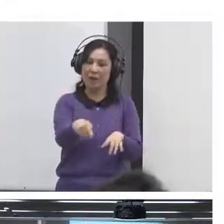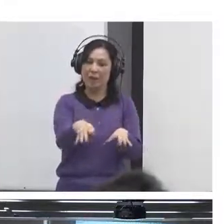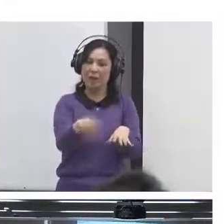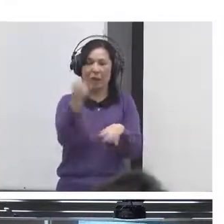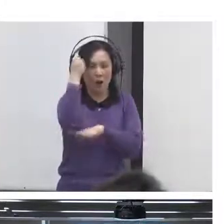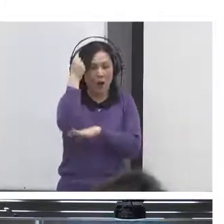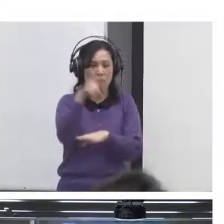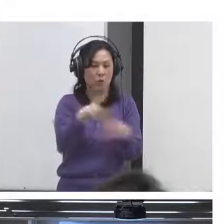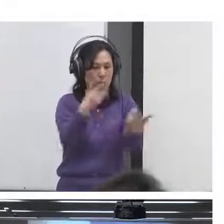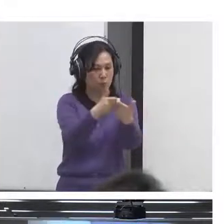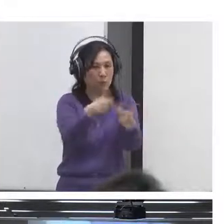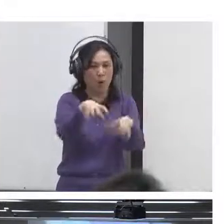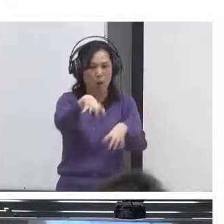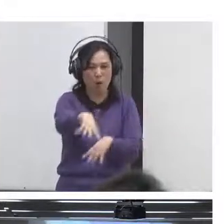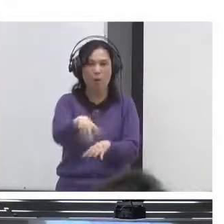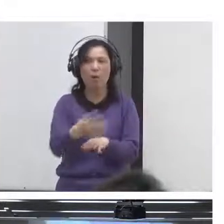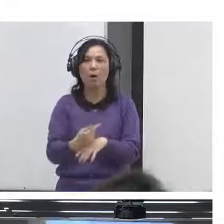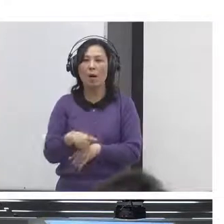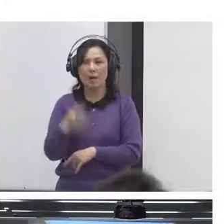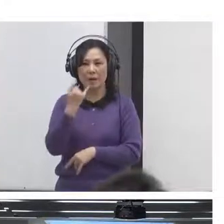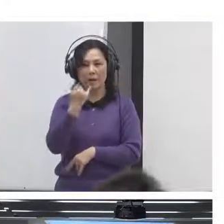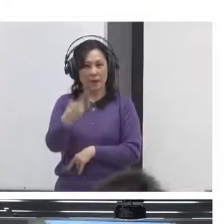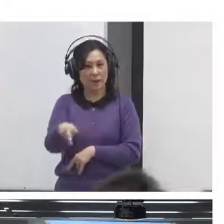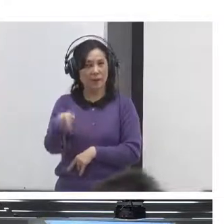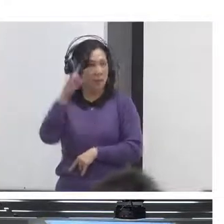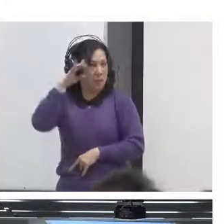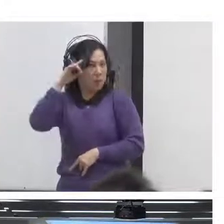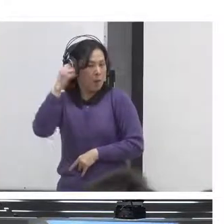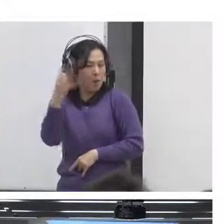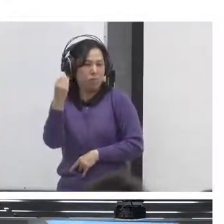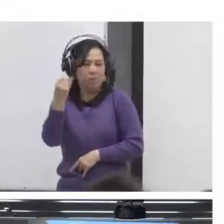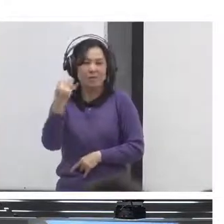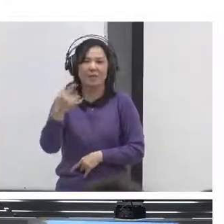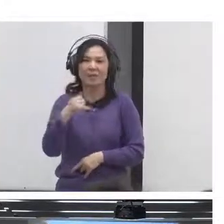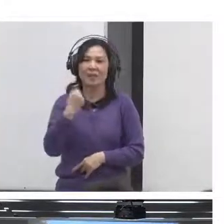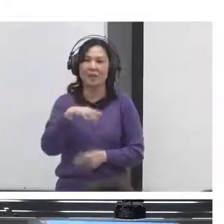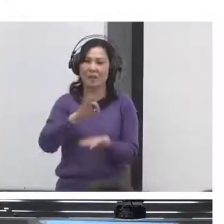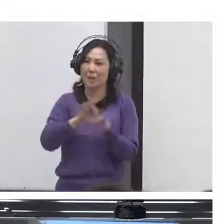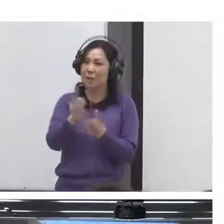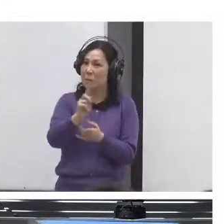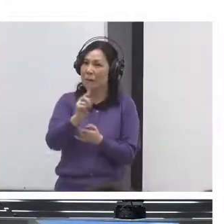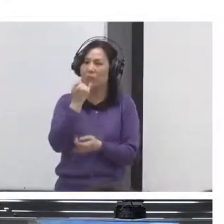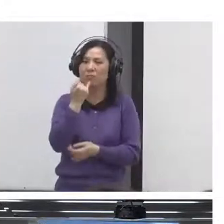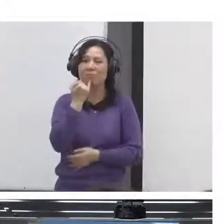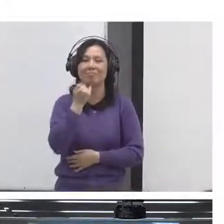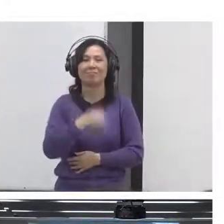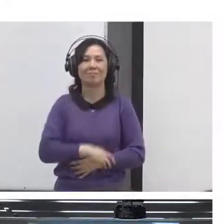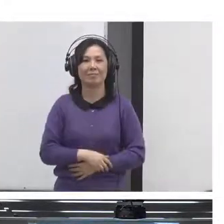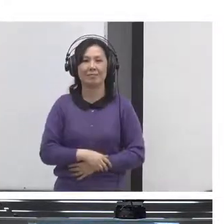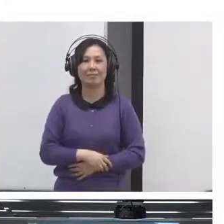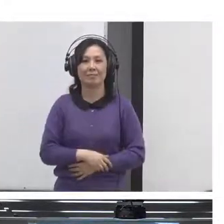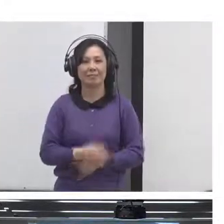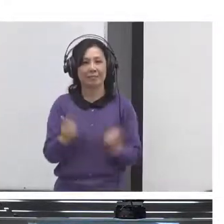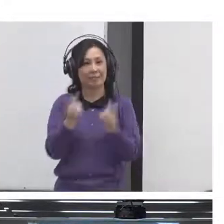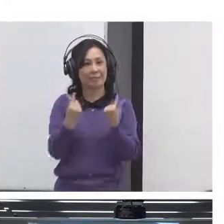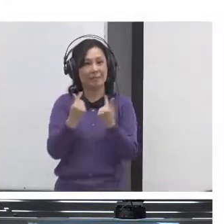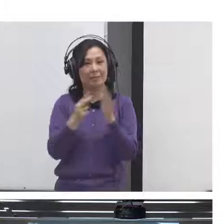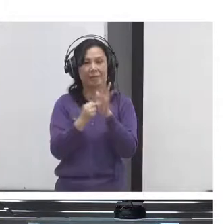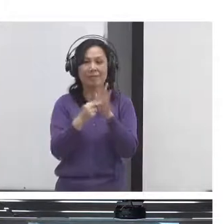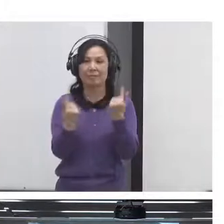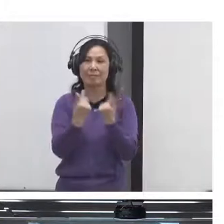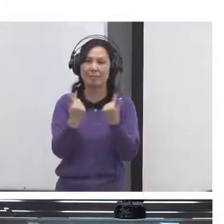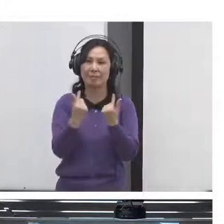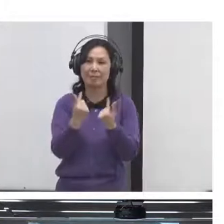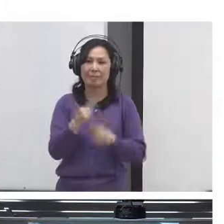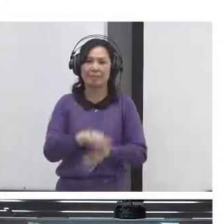India. In the city Bhubaneswar, Octopi is used by planners to identify land for the construction of